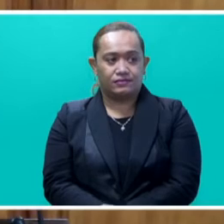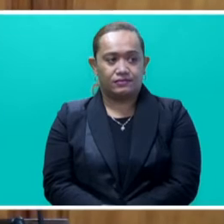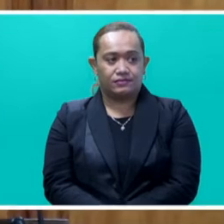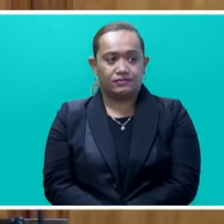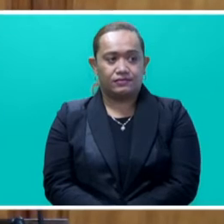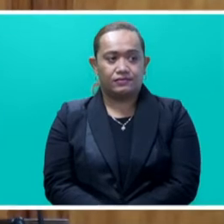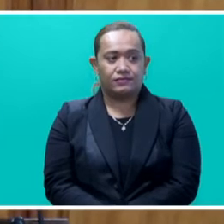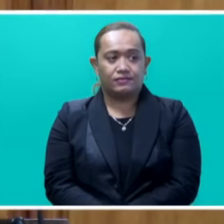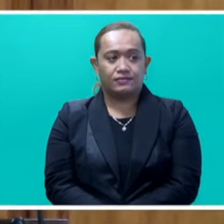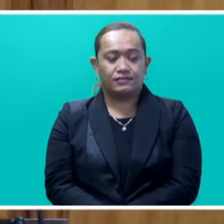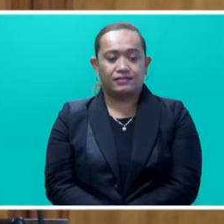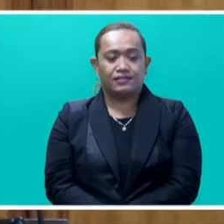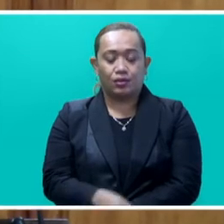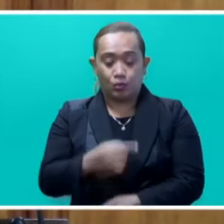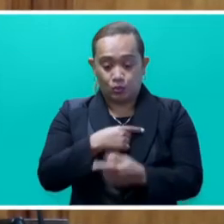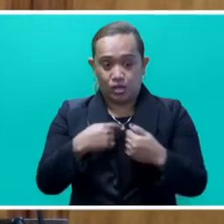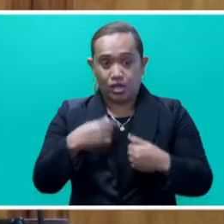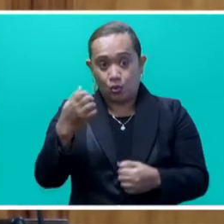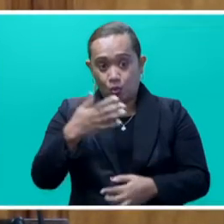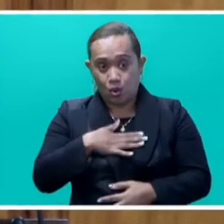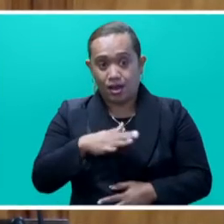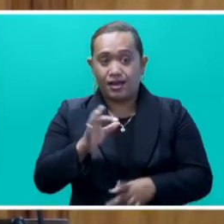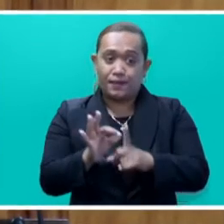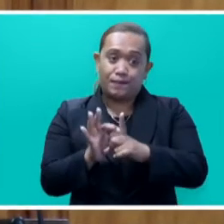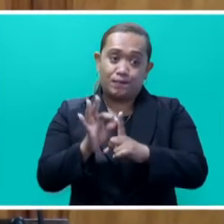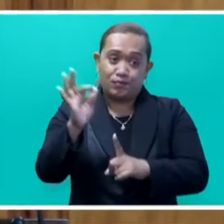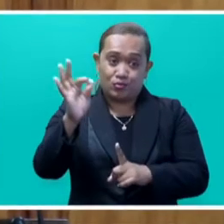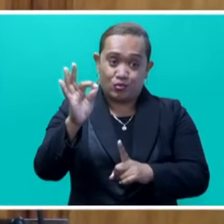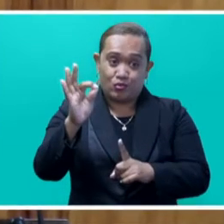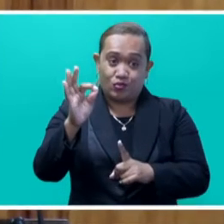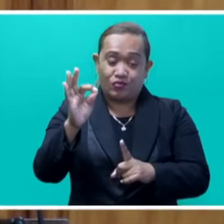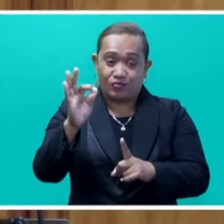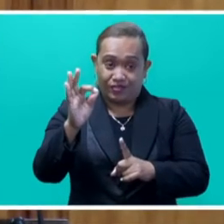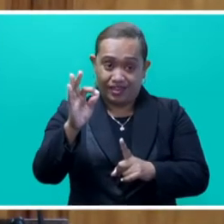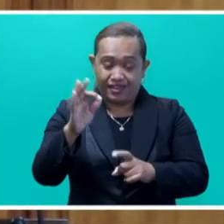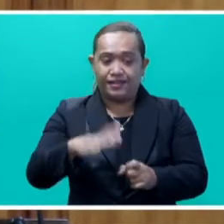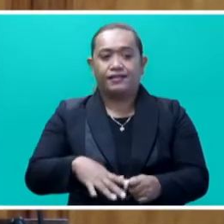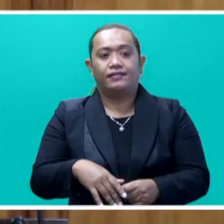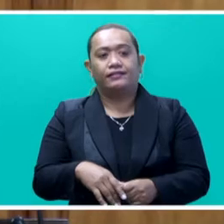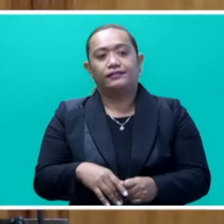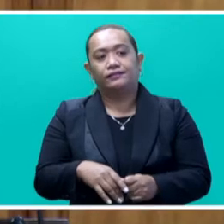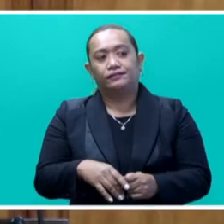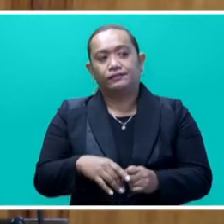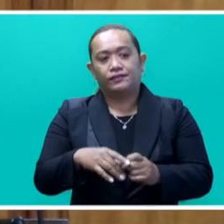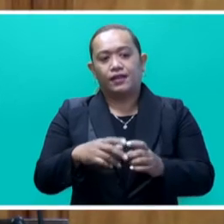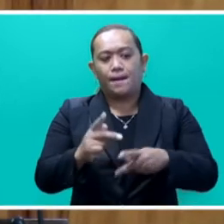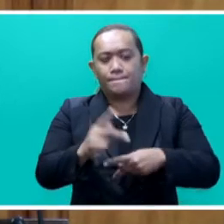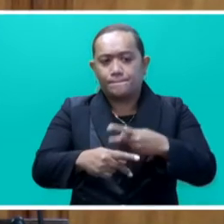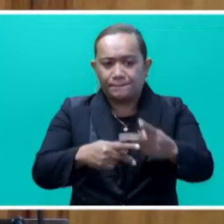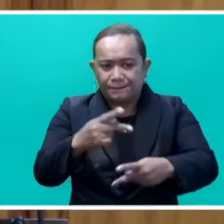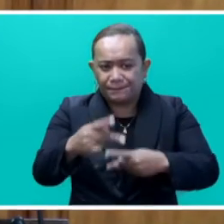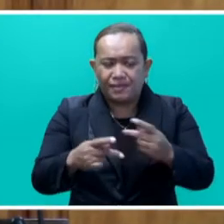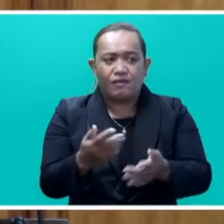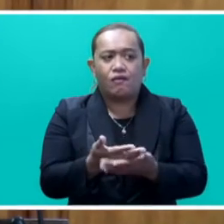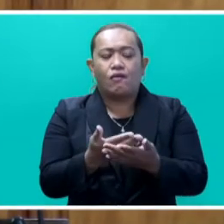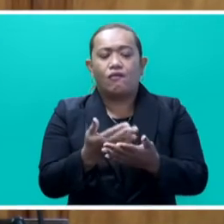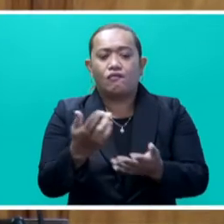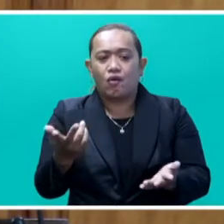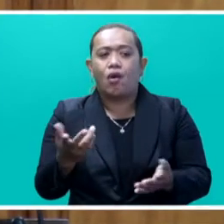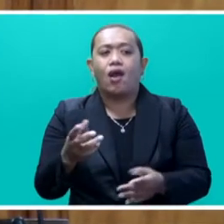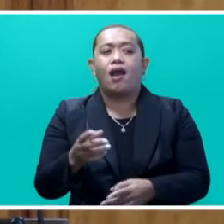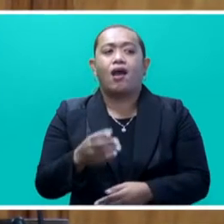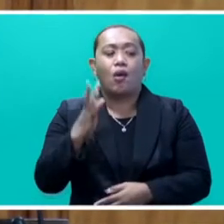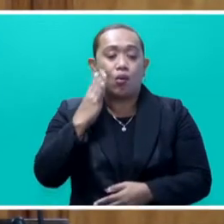Increased productivity and output in the agricultural sector will contribute significantly to the overall economy